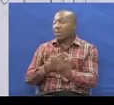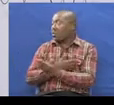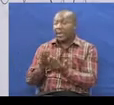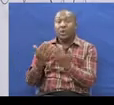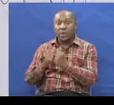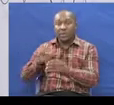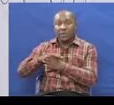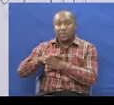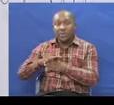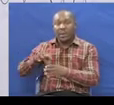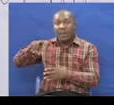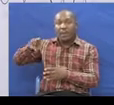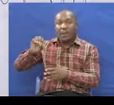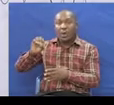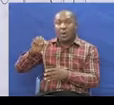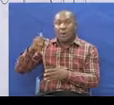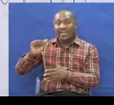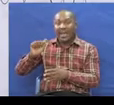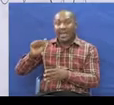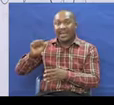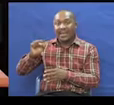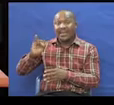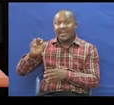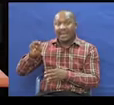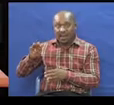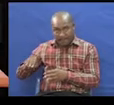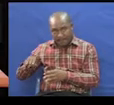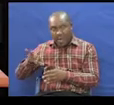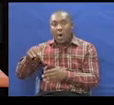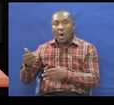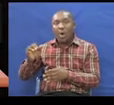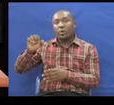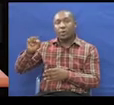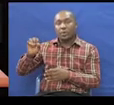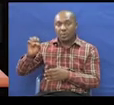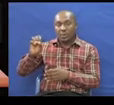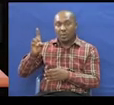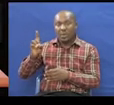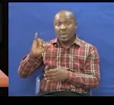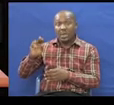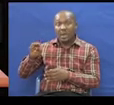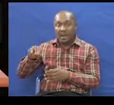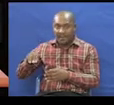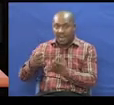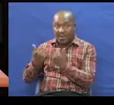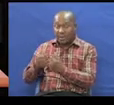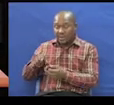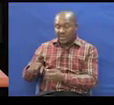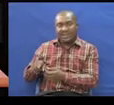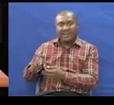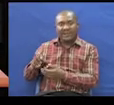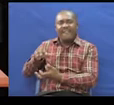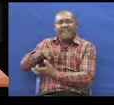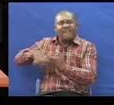use potassium or sodium to prepare hydrogen in the laboratory because the reaction is very vigorous,